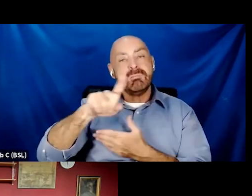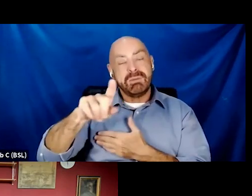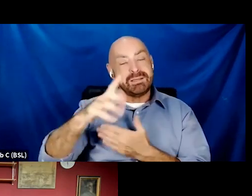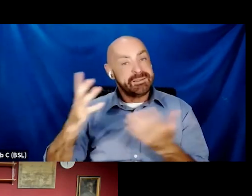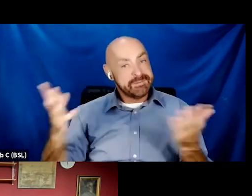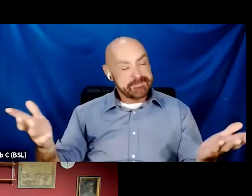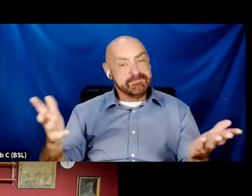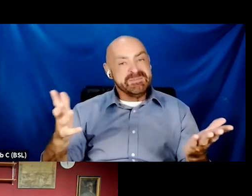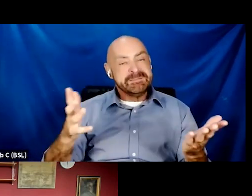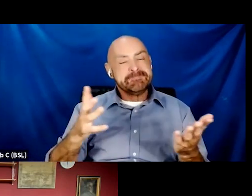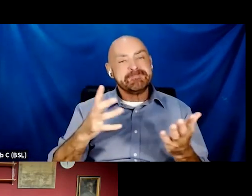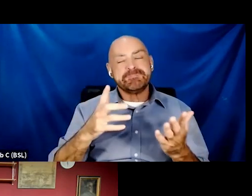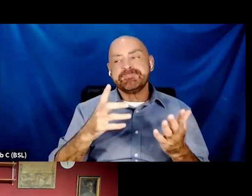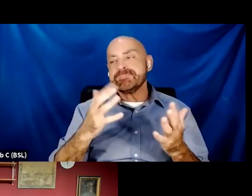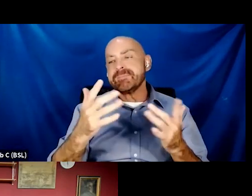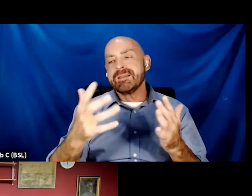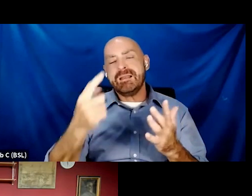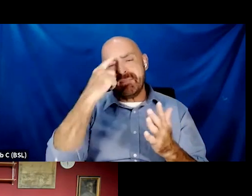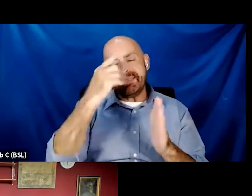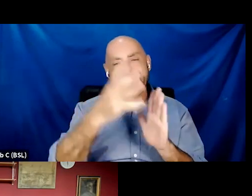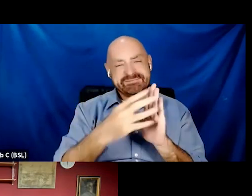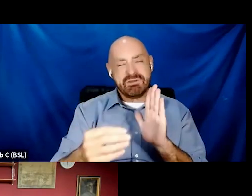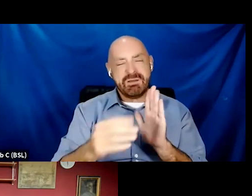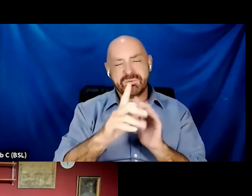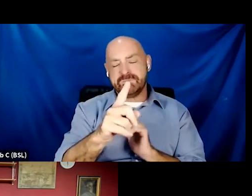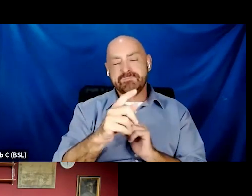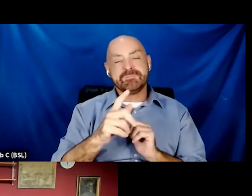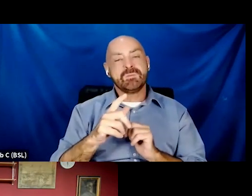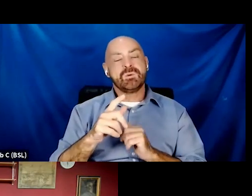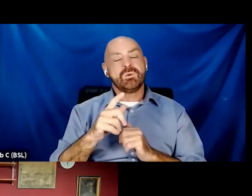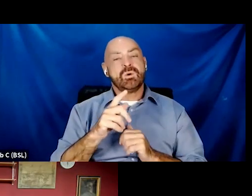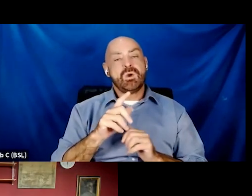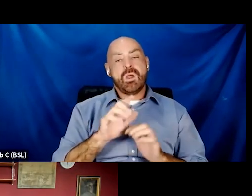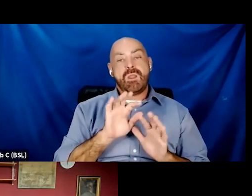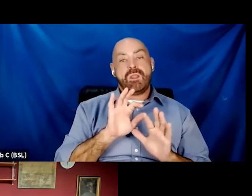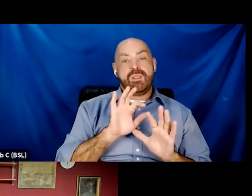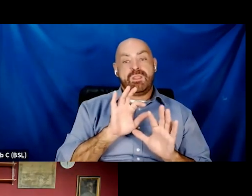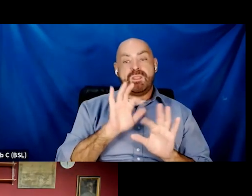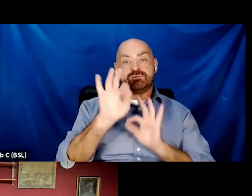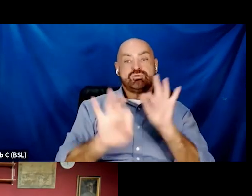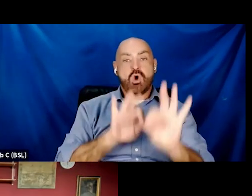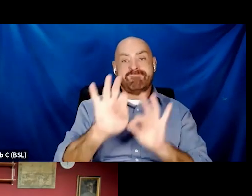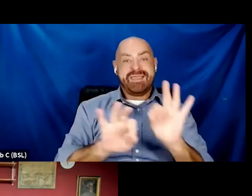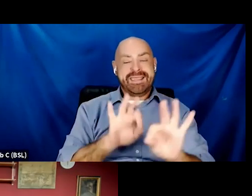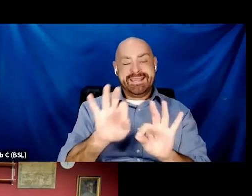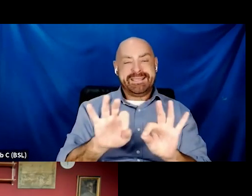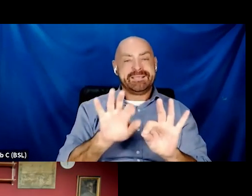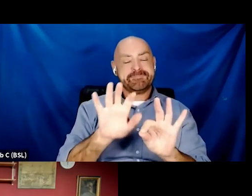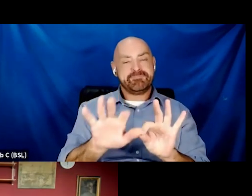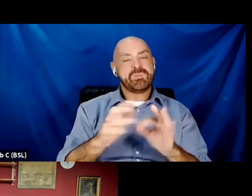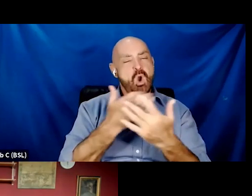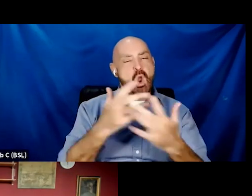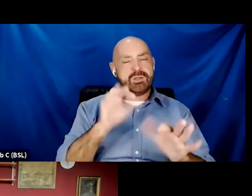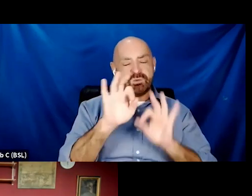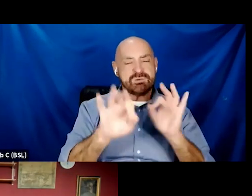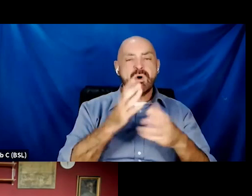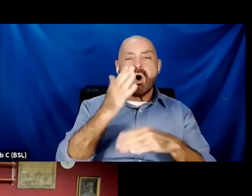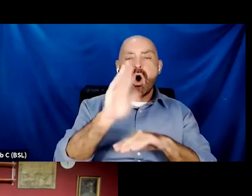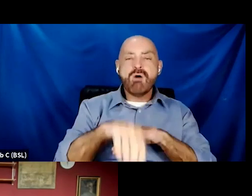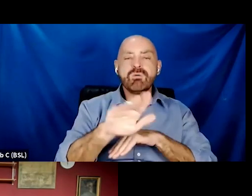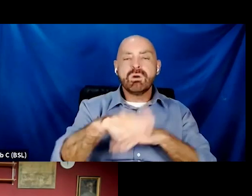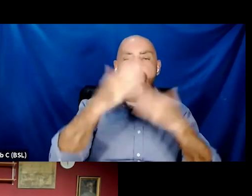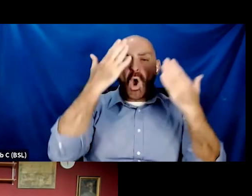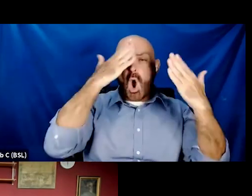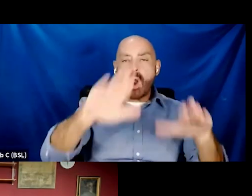one kind of example of the people designing the survey on the fly, there were lots of questions about holidays and what are you going to do